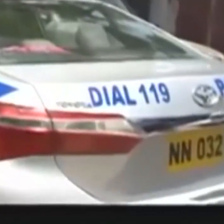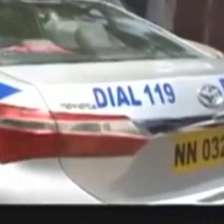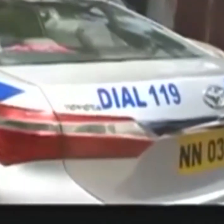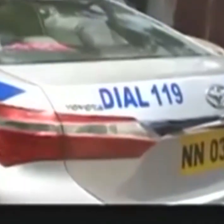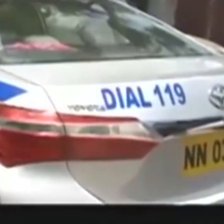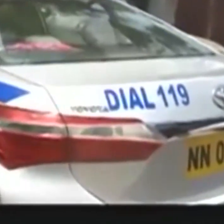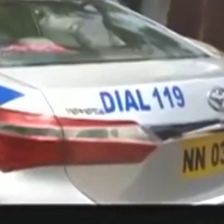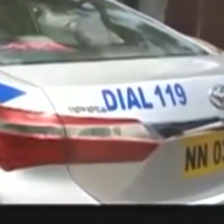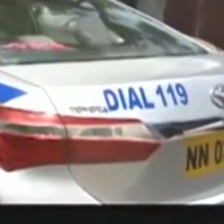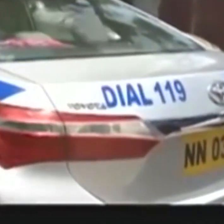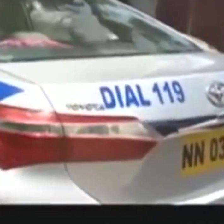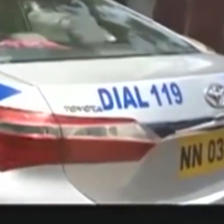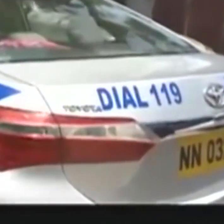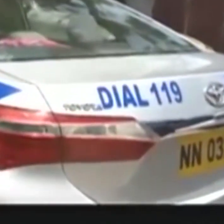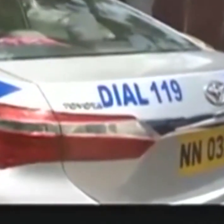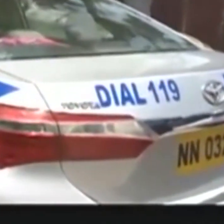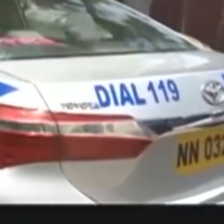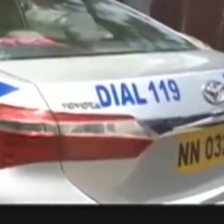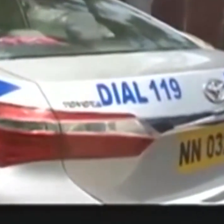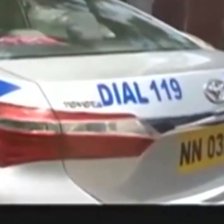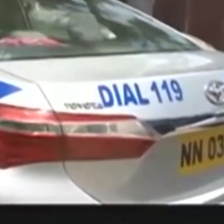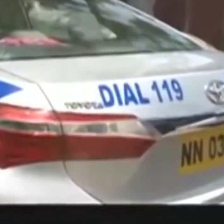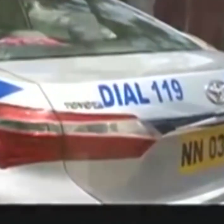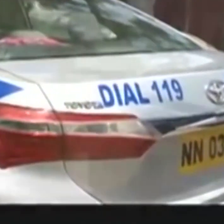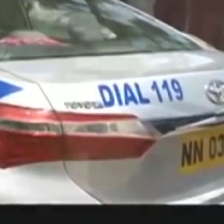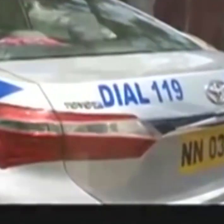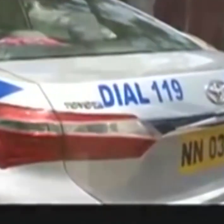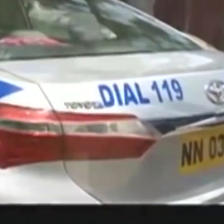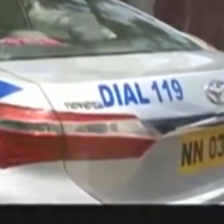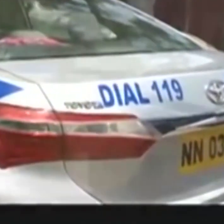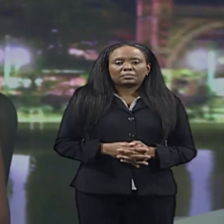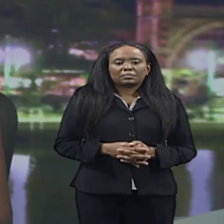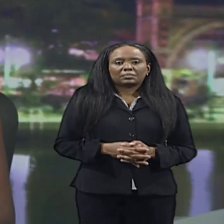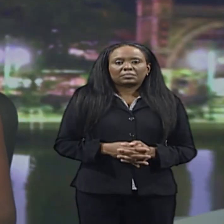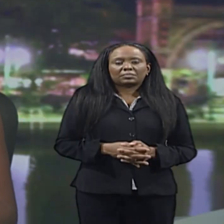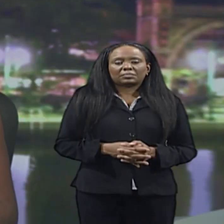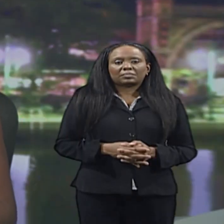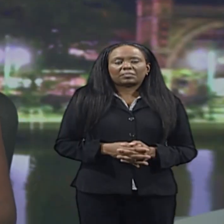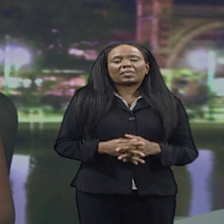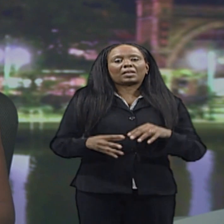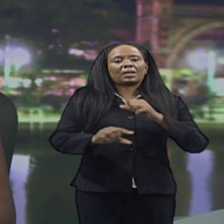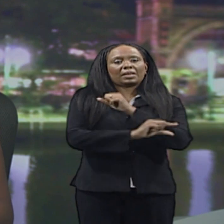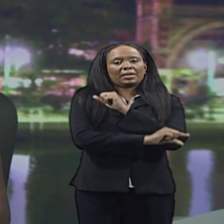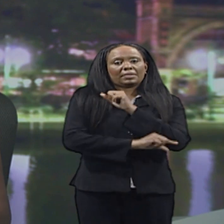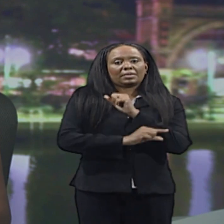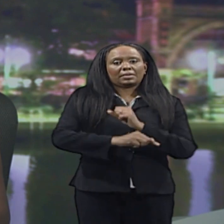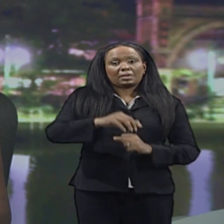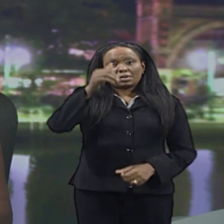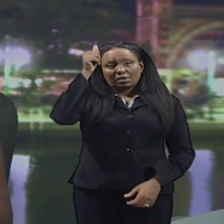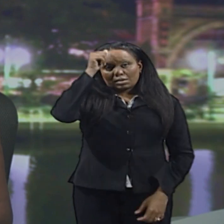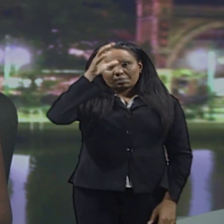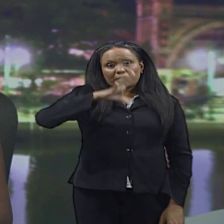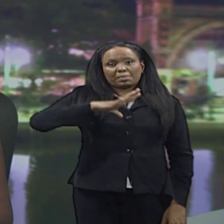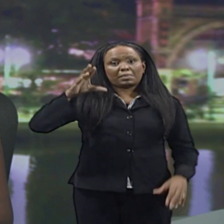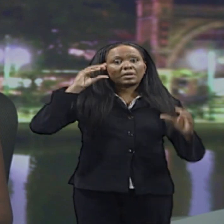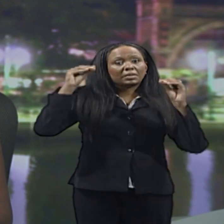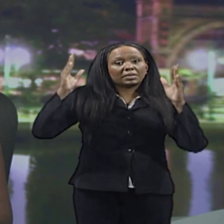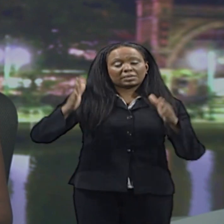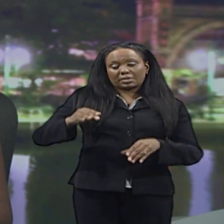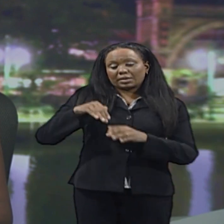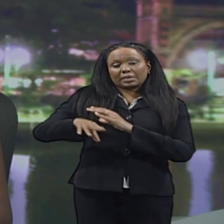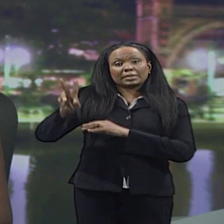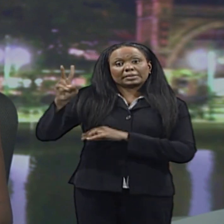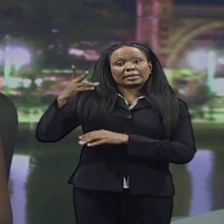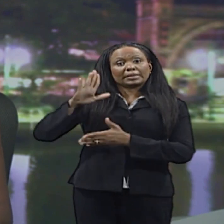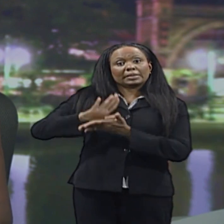Night after night, I'm going to kill him. Take him now. Over to Guyana now. A male teacher at a secondary